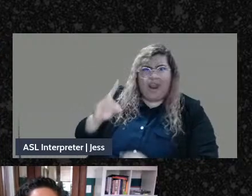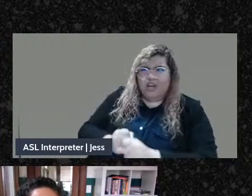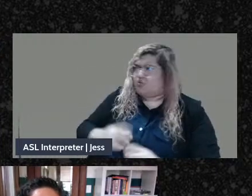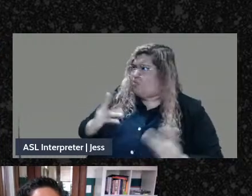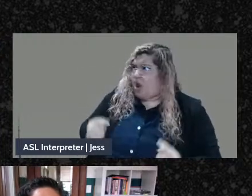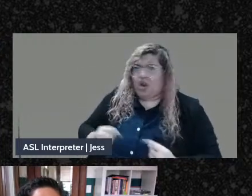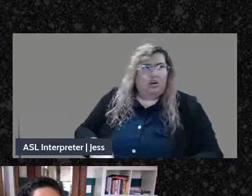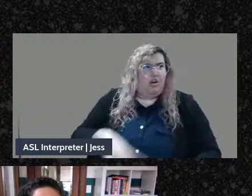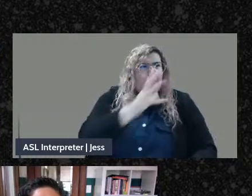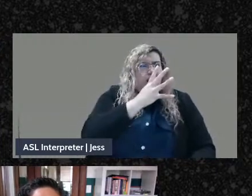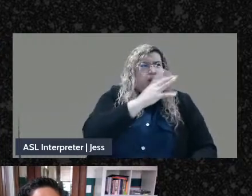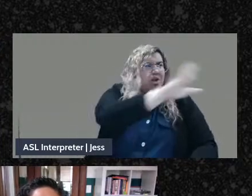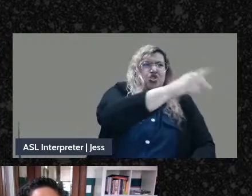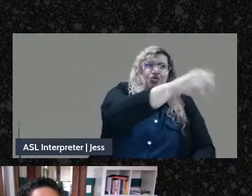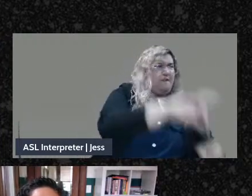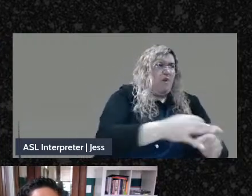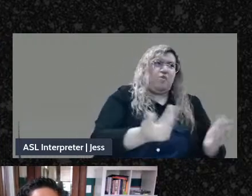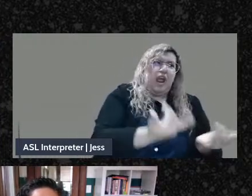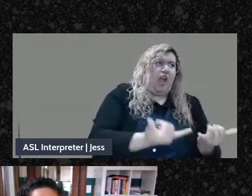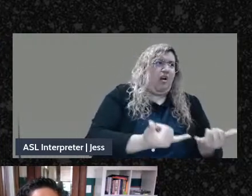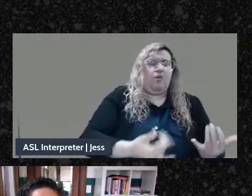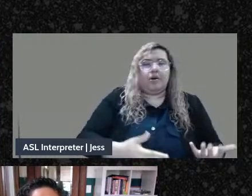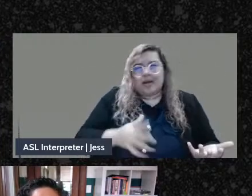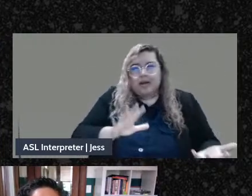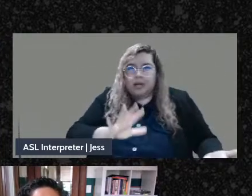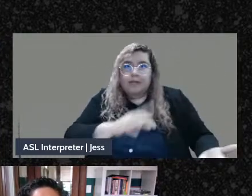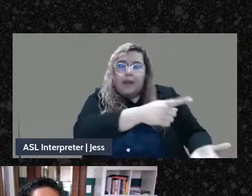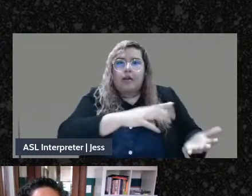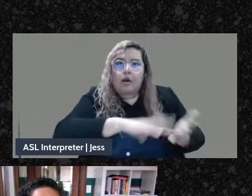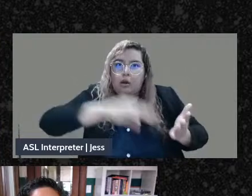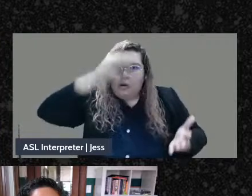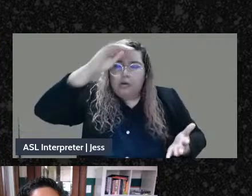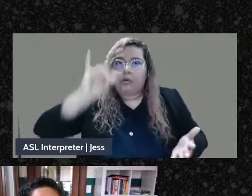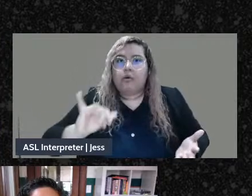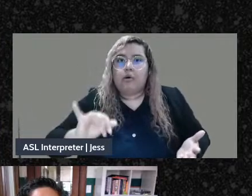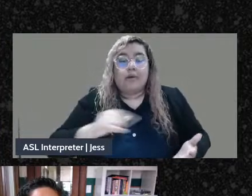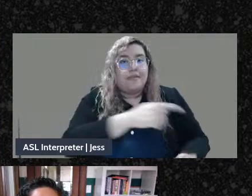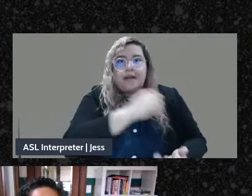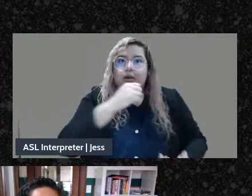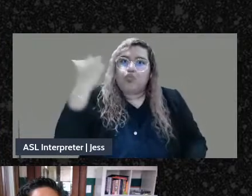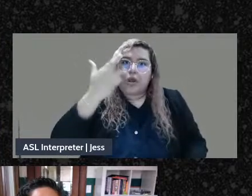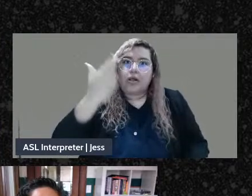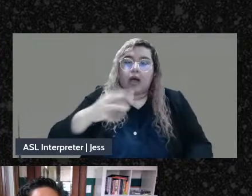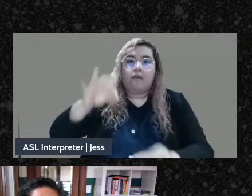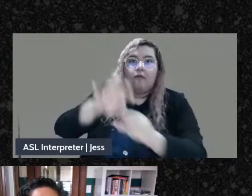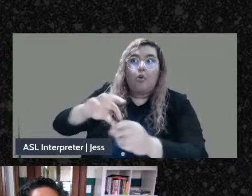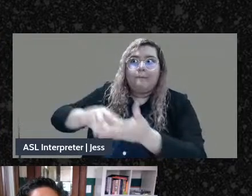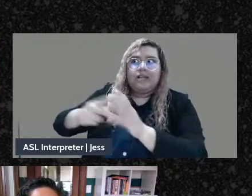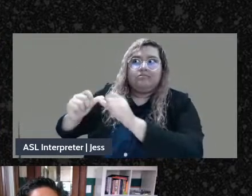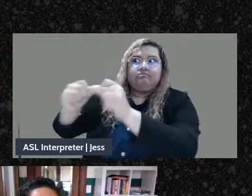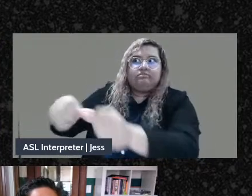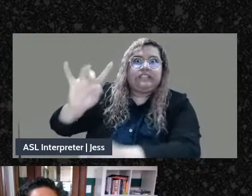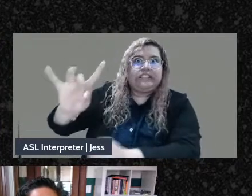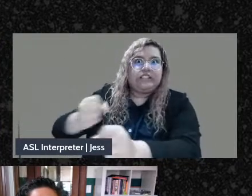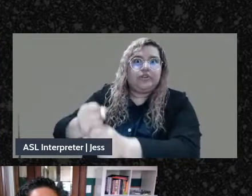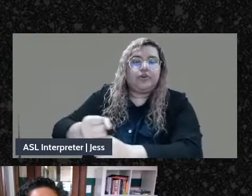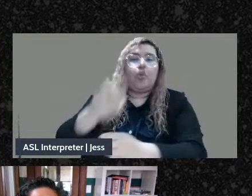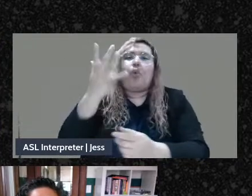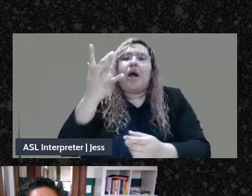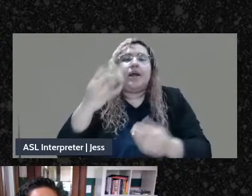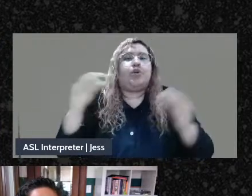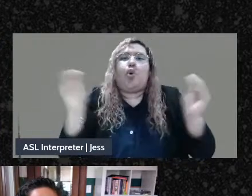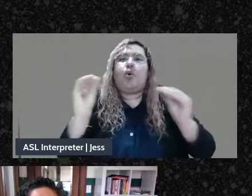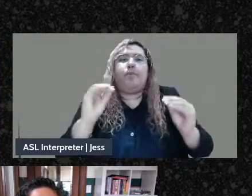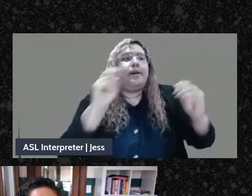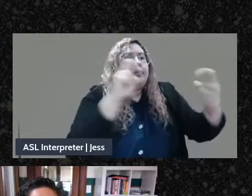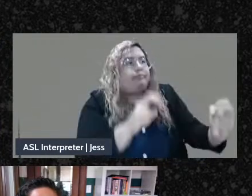my mom and them to vote this time, right? Like those things that folks hadn't considered because nobody had sat down and been like, yo, this is what's going on.